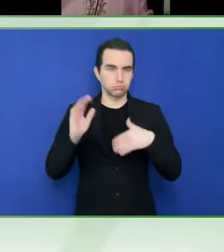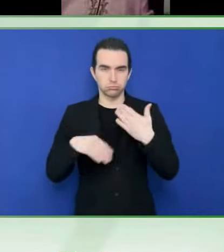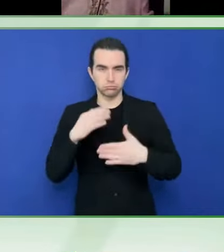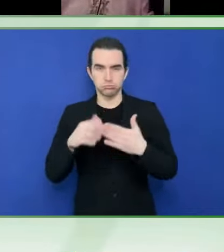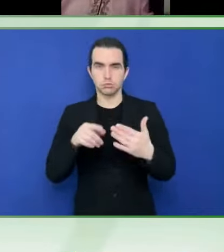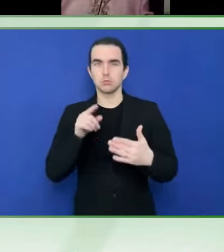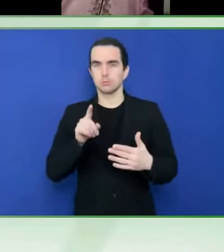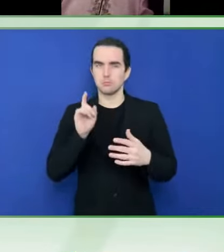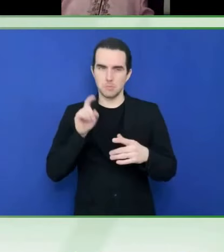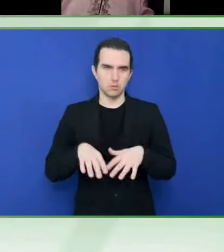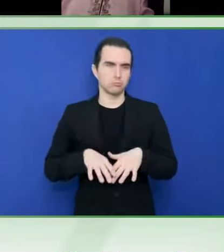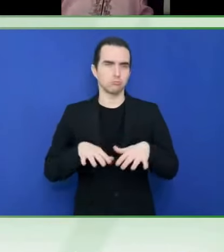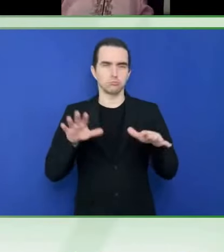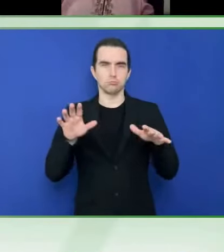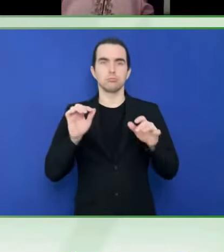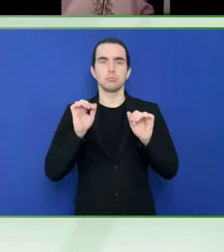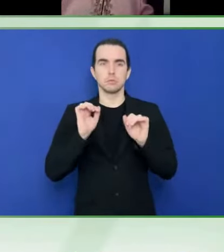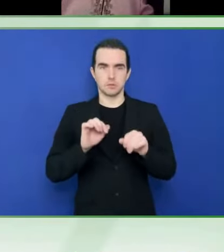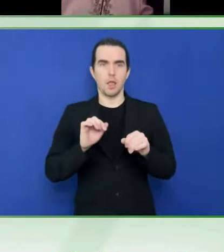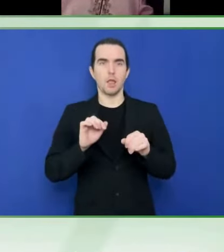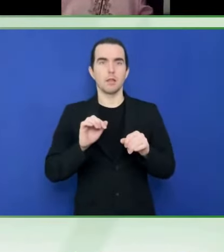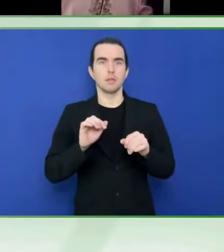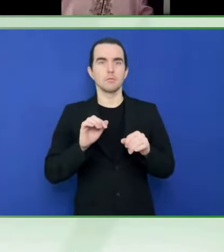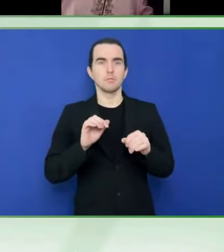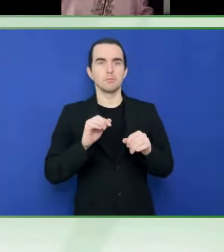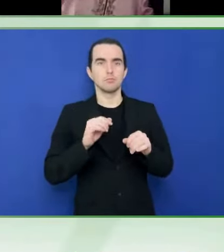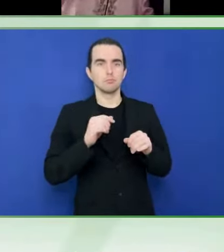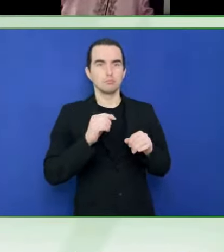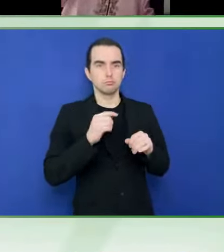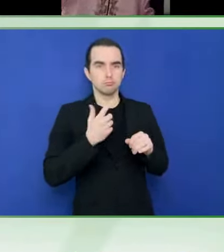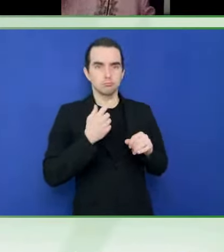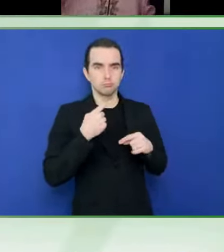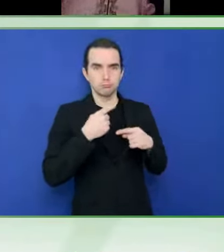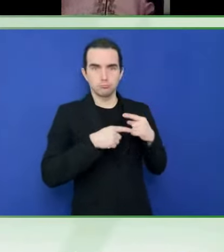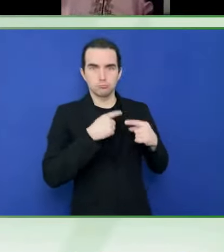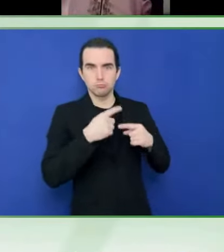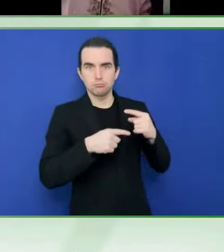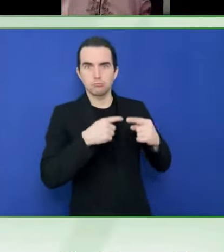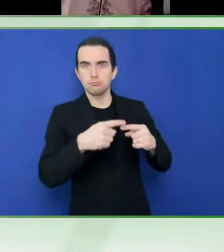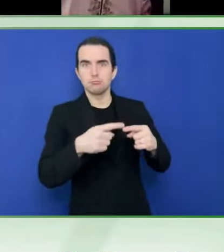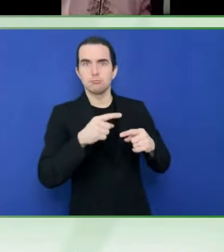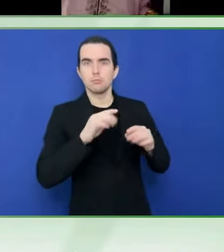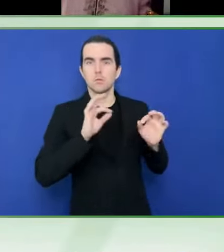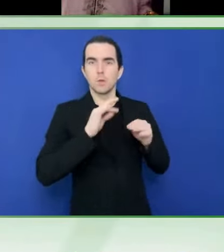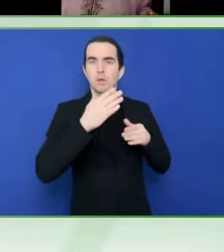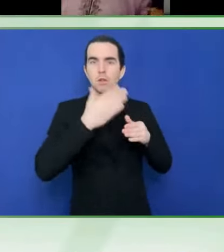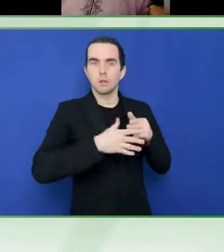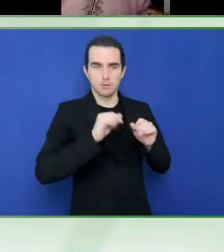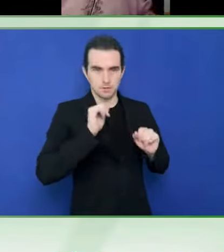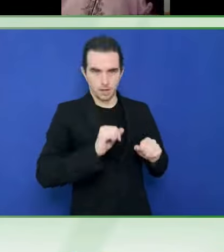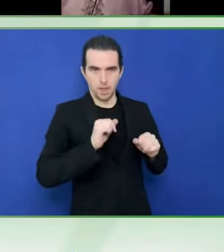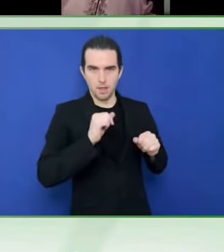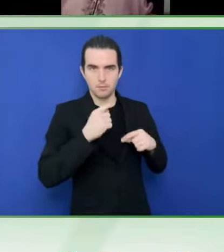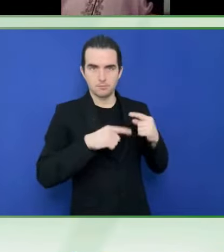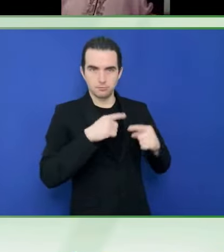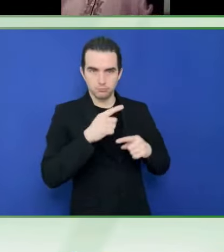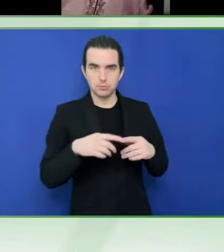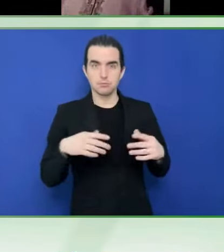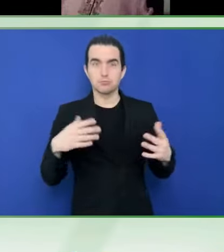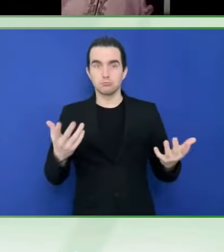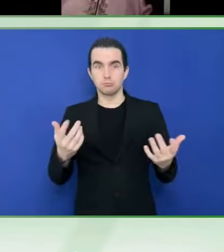not accessible. So this is a very, very big issue. Another